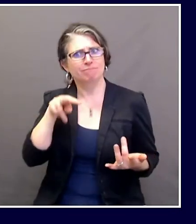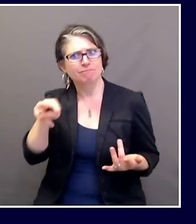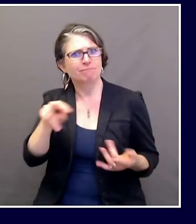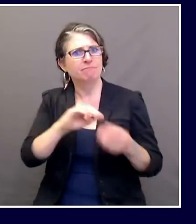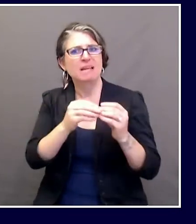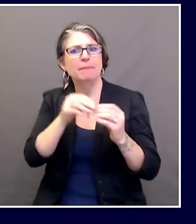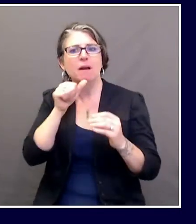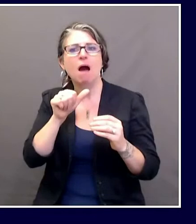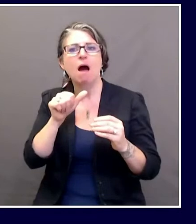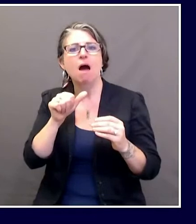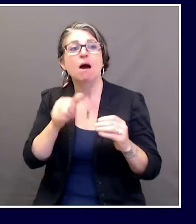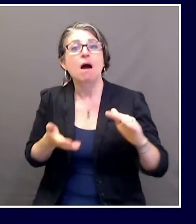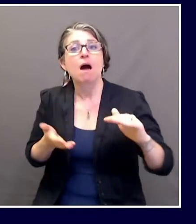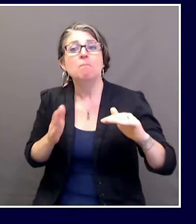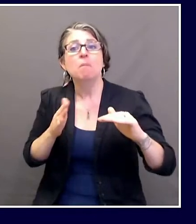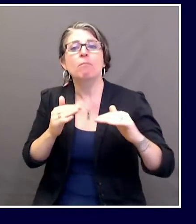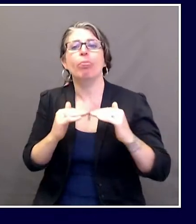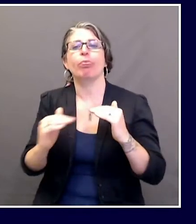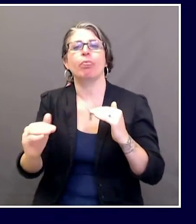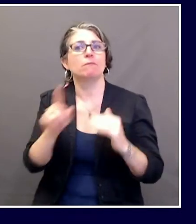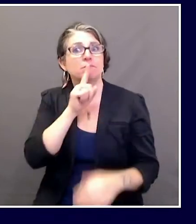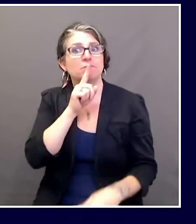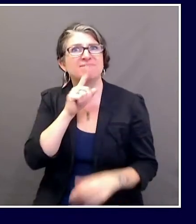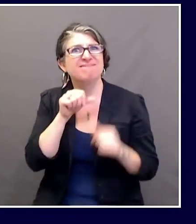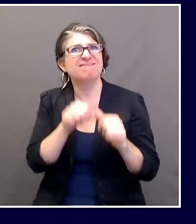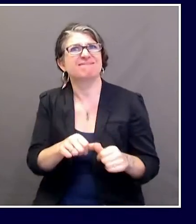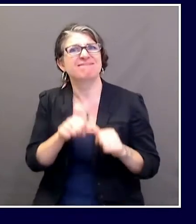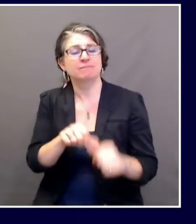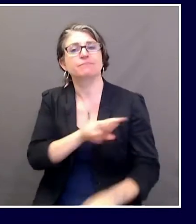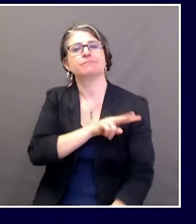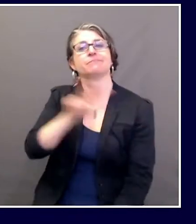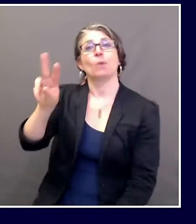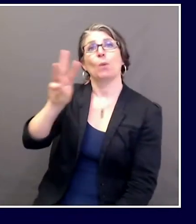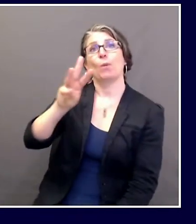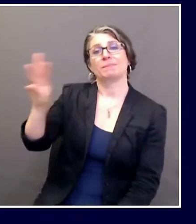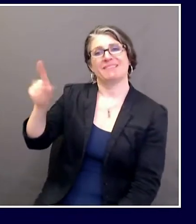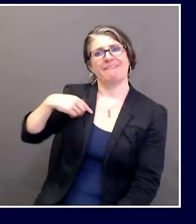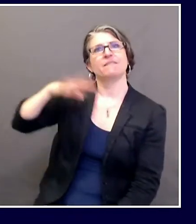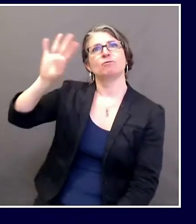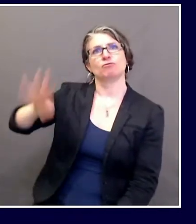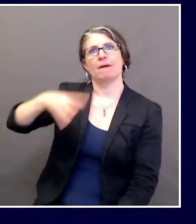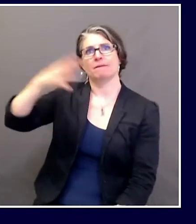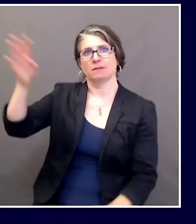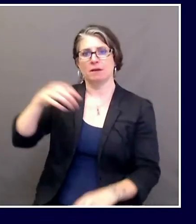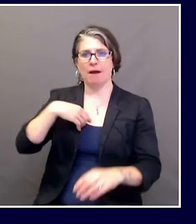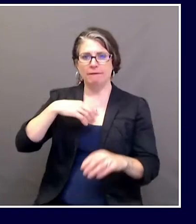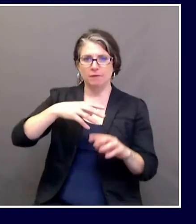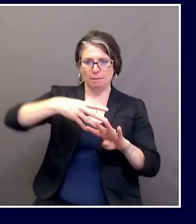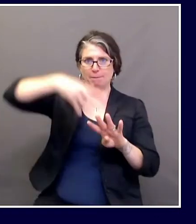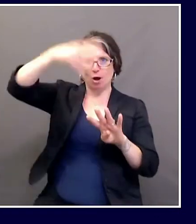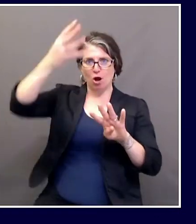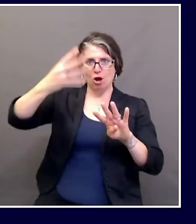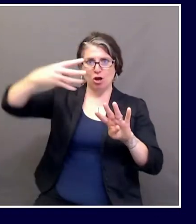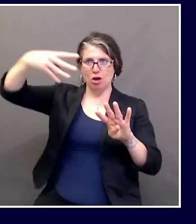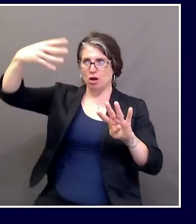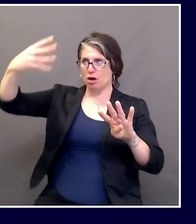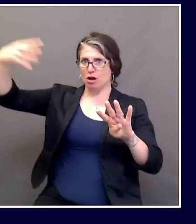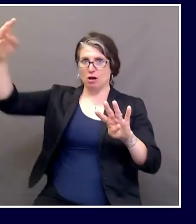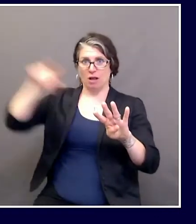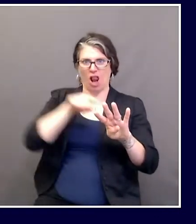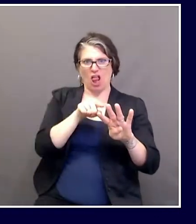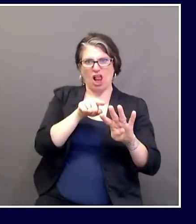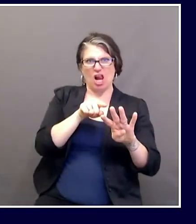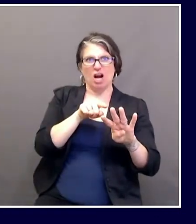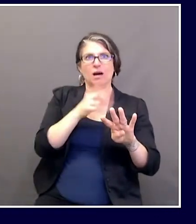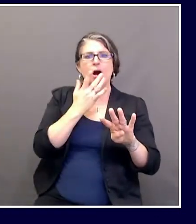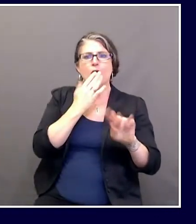with the various bar graphs, we're starting to see that lower end pick up. Let's hope it achieves parity with the groups 50 and